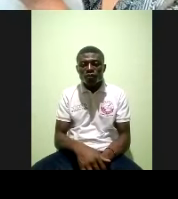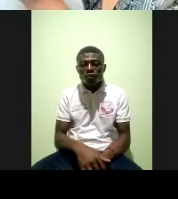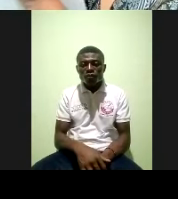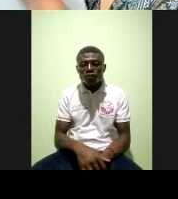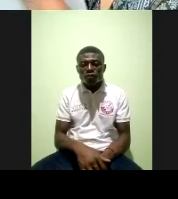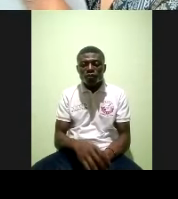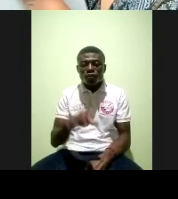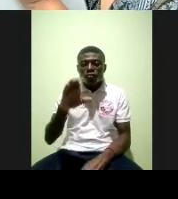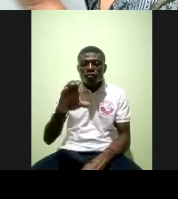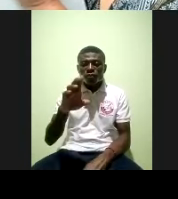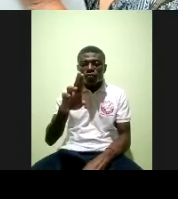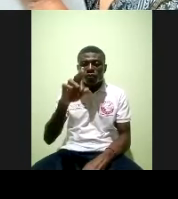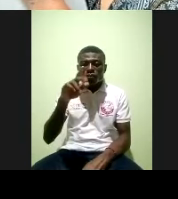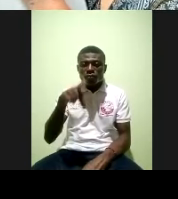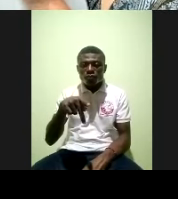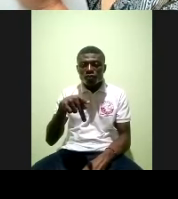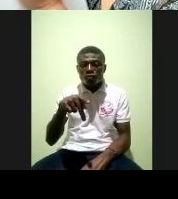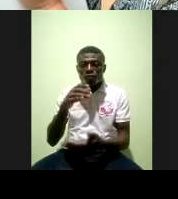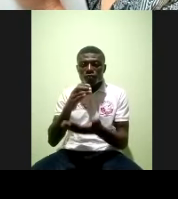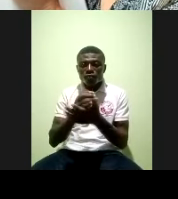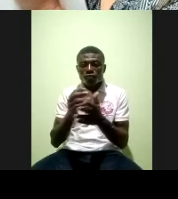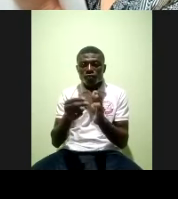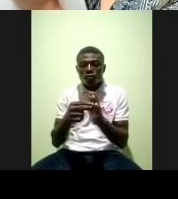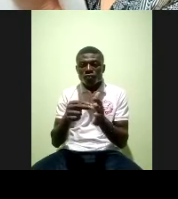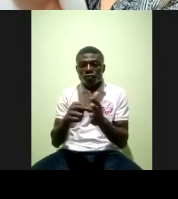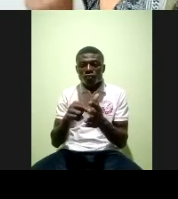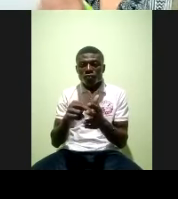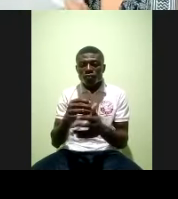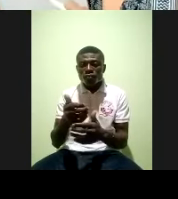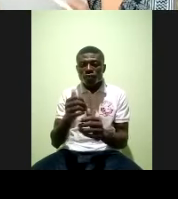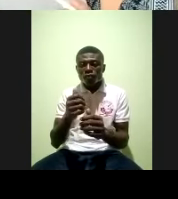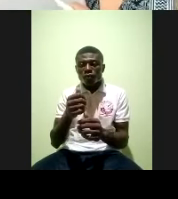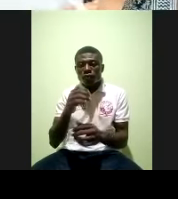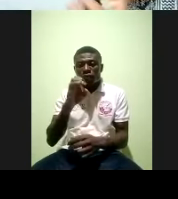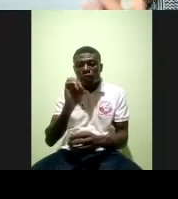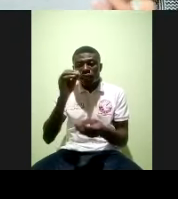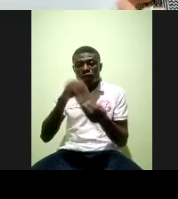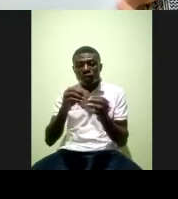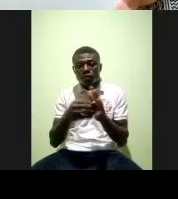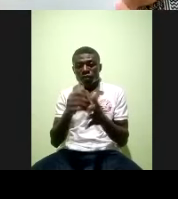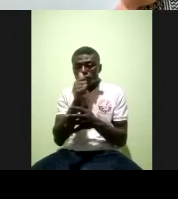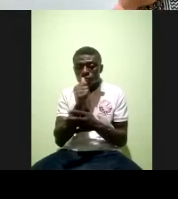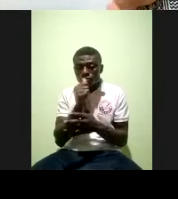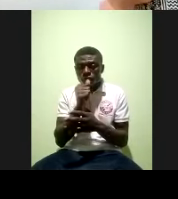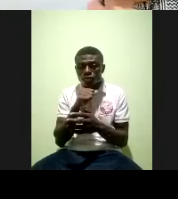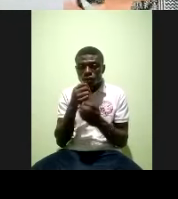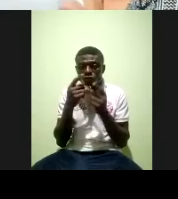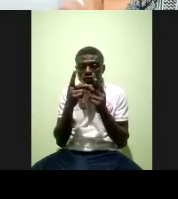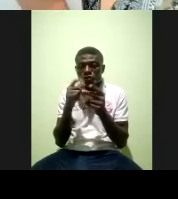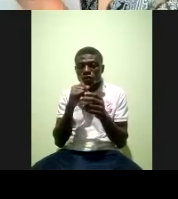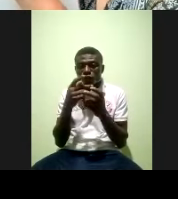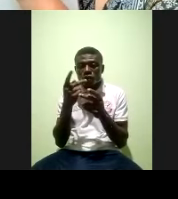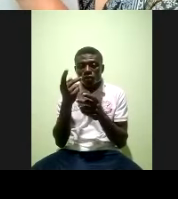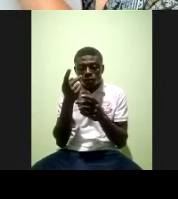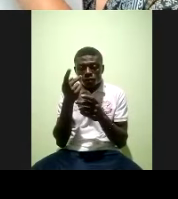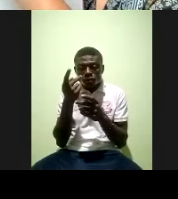This E is a bossy E or a silent E, which does not want to say its sound. What it